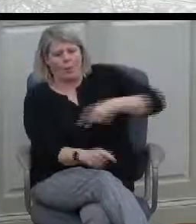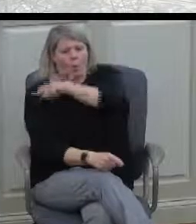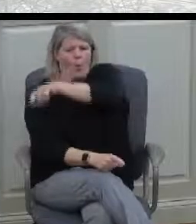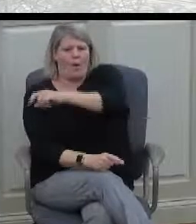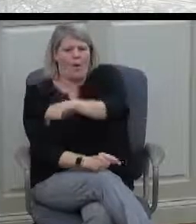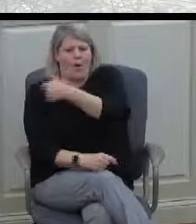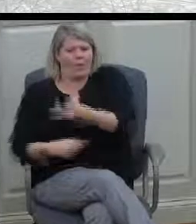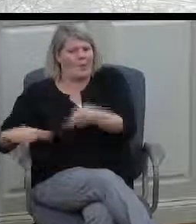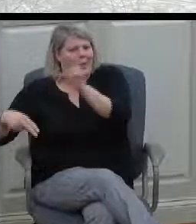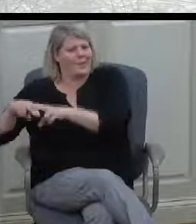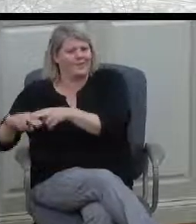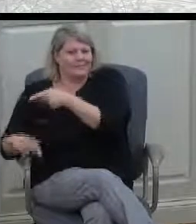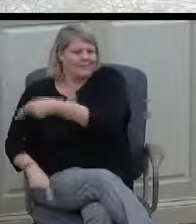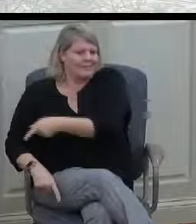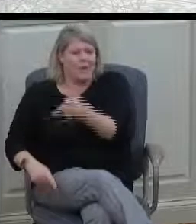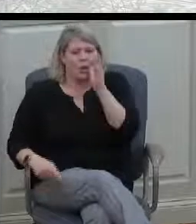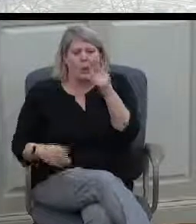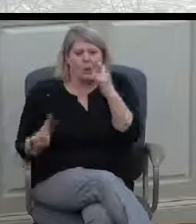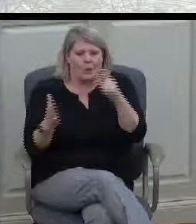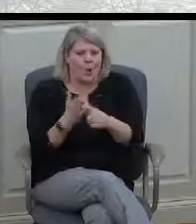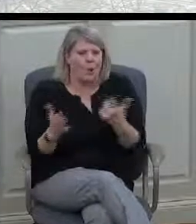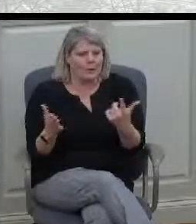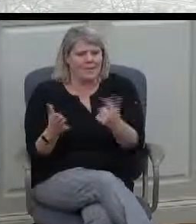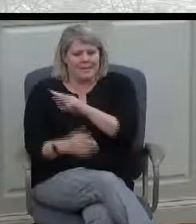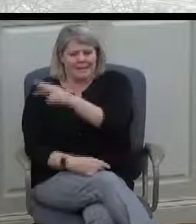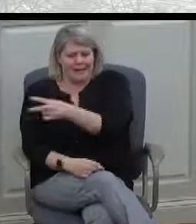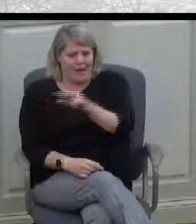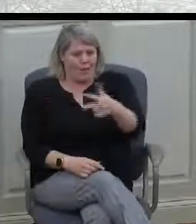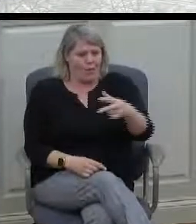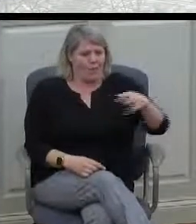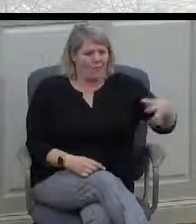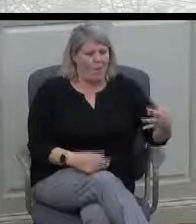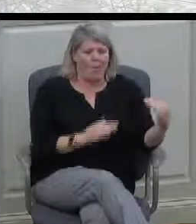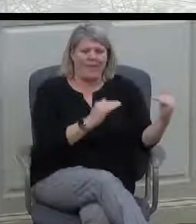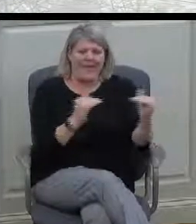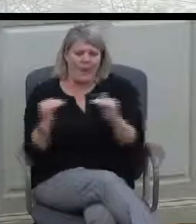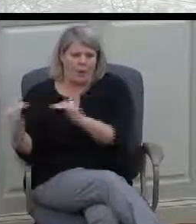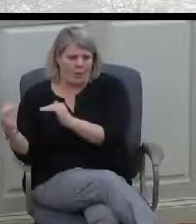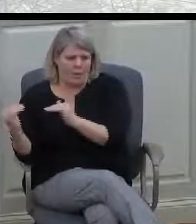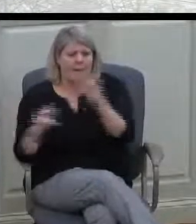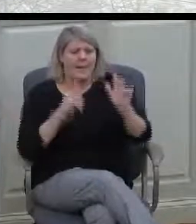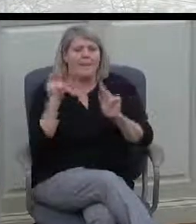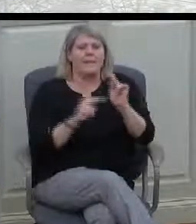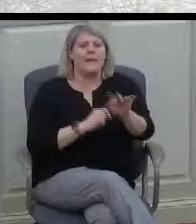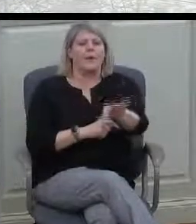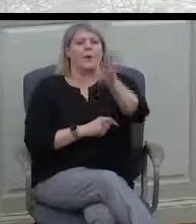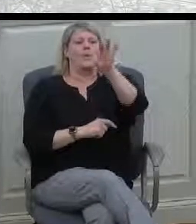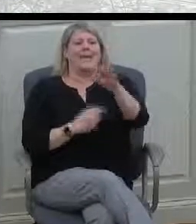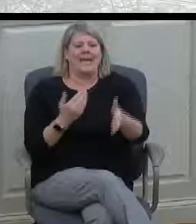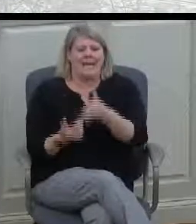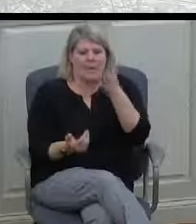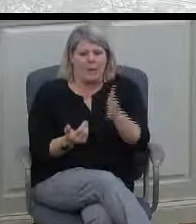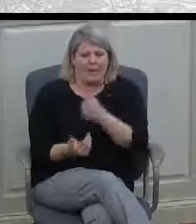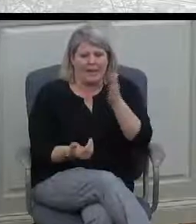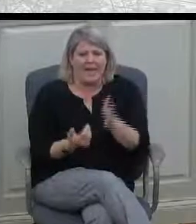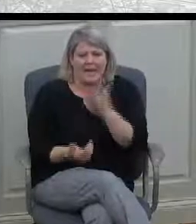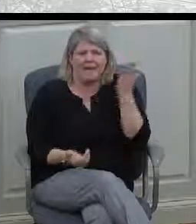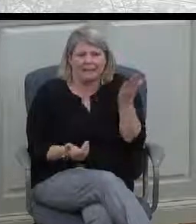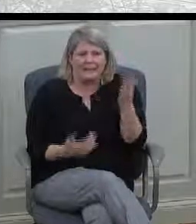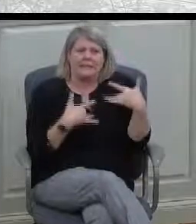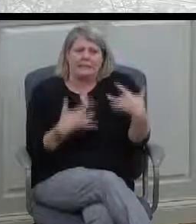see that with the traffic counts of second, third, and fourth. They're all very equal to each other. So people choose those equally, right? They choose second, third, and fourth as their north and